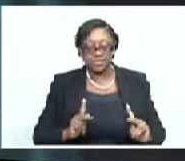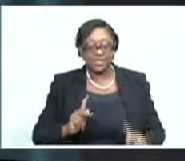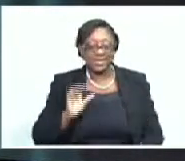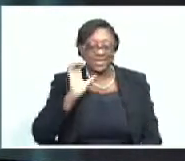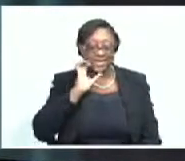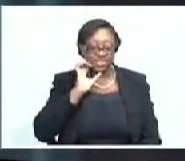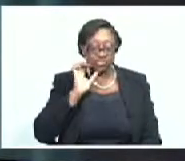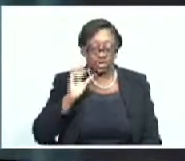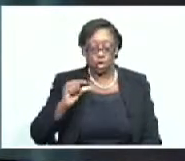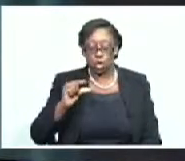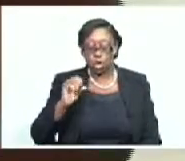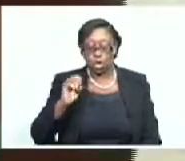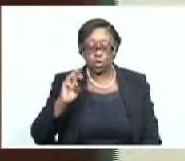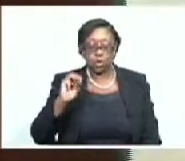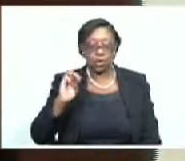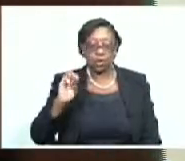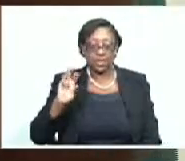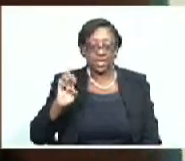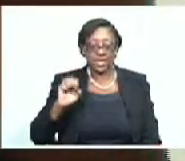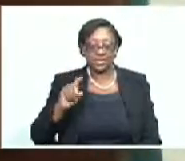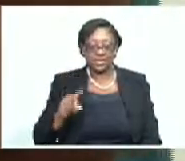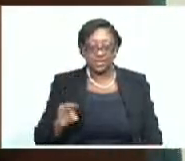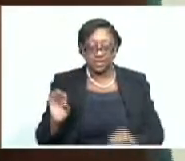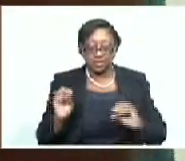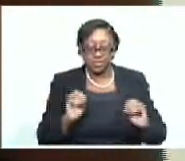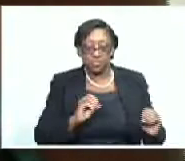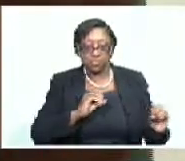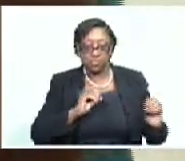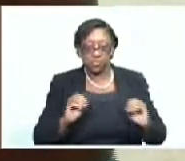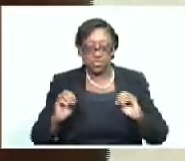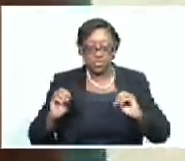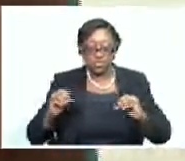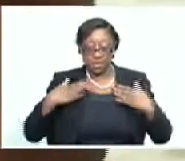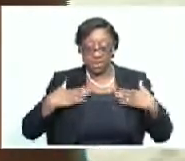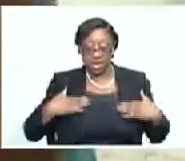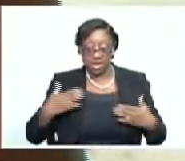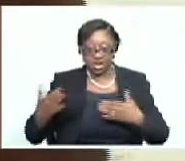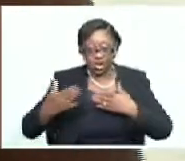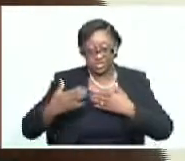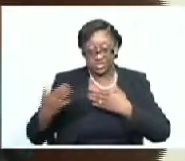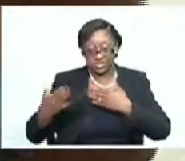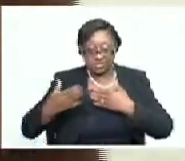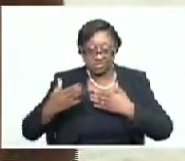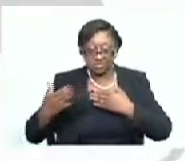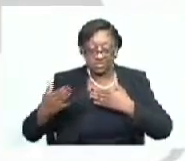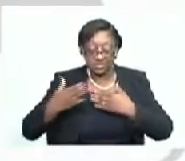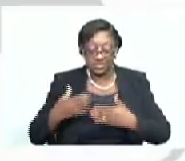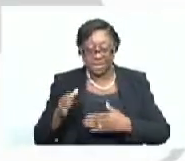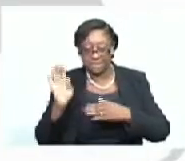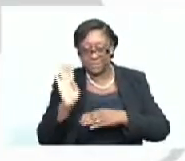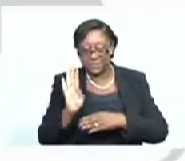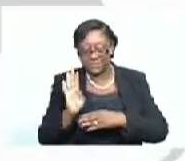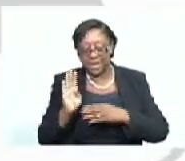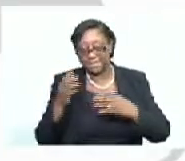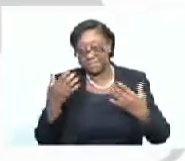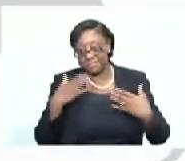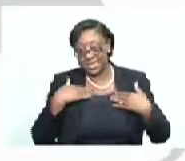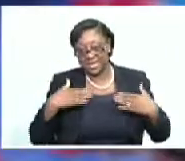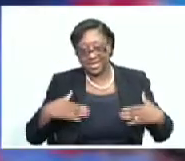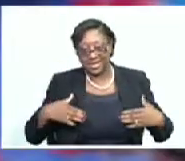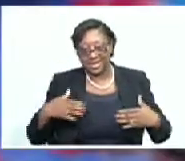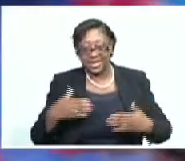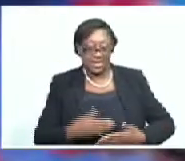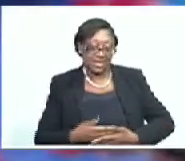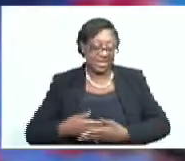Gomez. Can you move your body closer? Closer, baby. COVID-19 has been